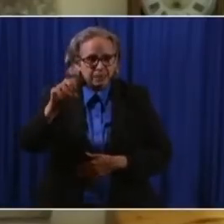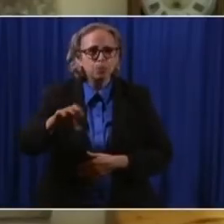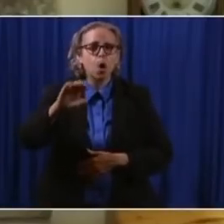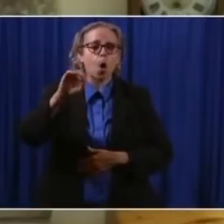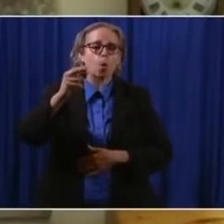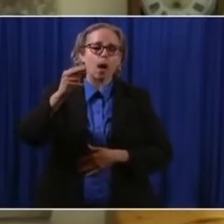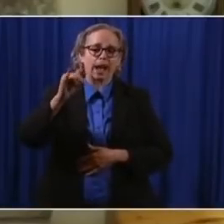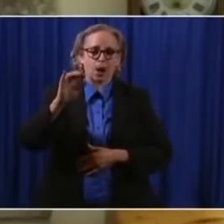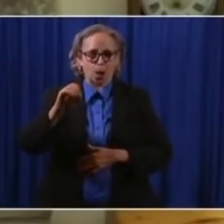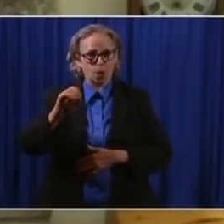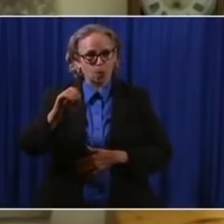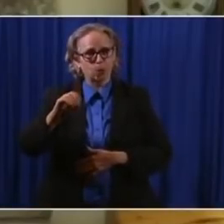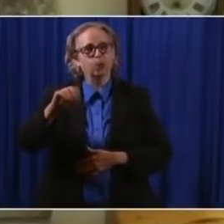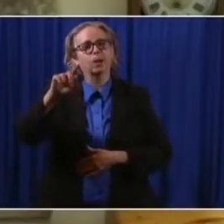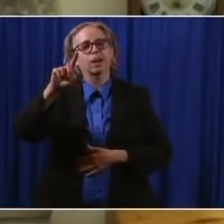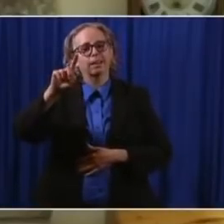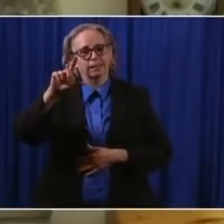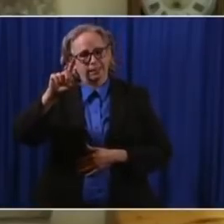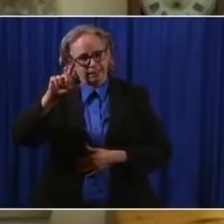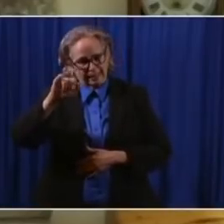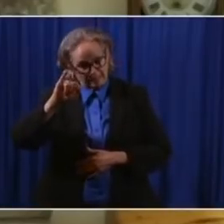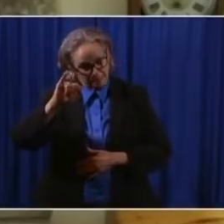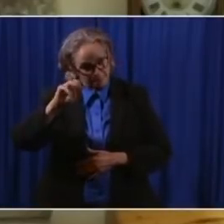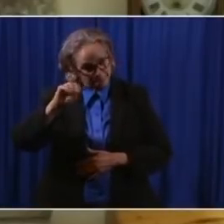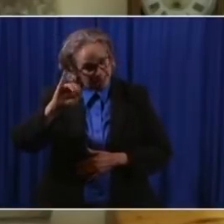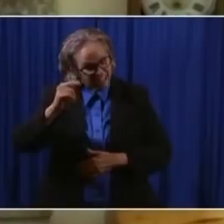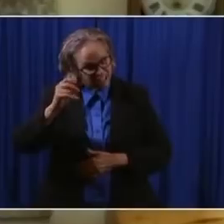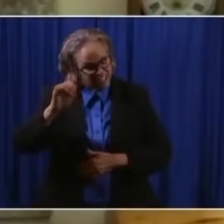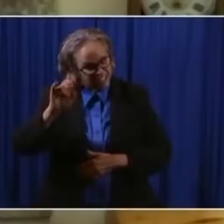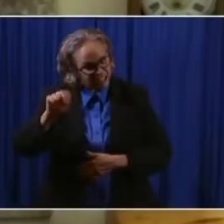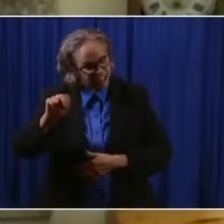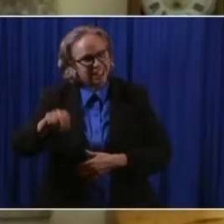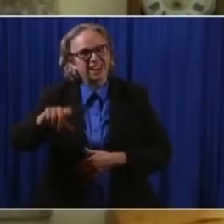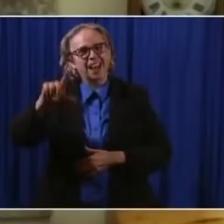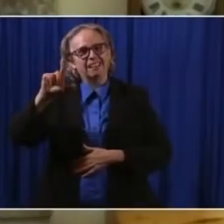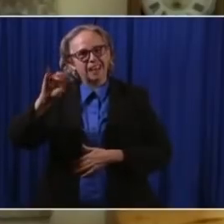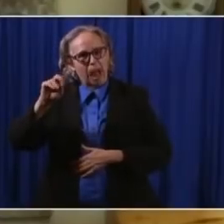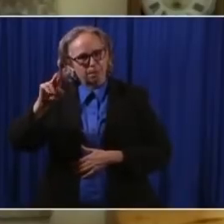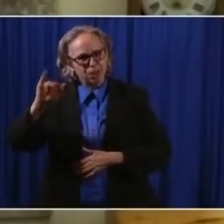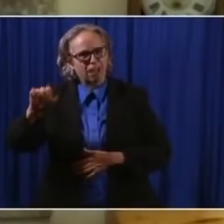ohioimaginationlibrary.org. We'll go, Eric, now to our data slides.